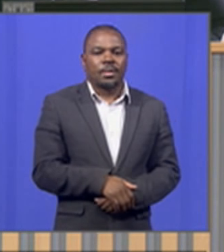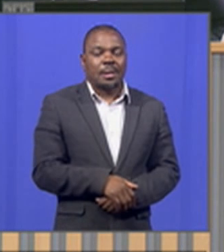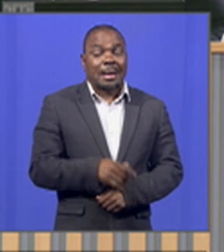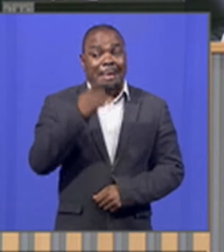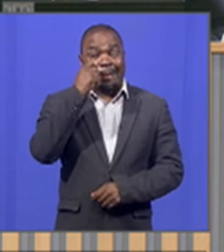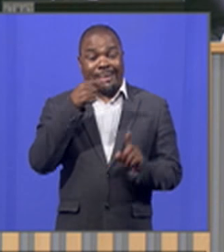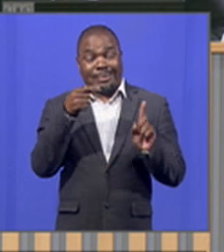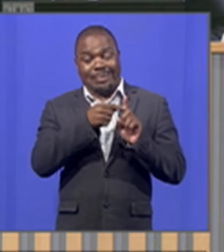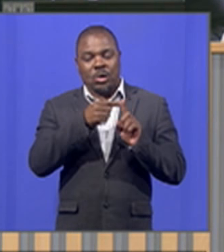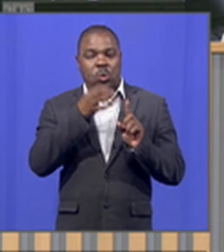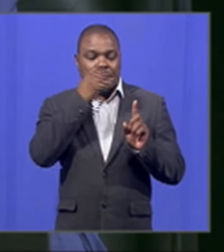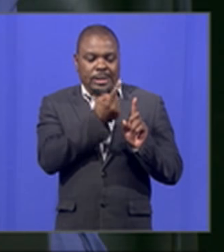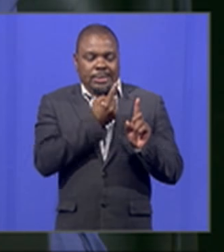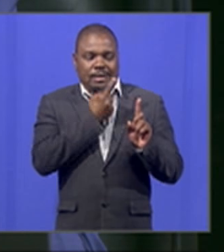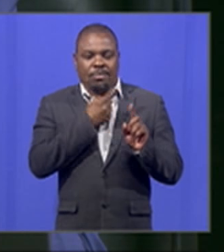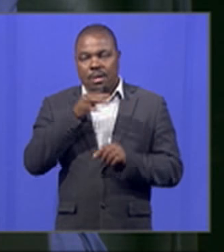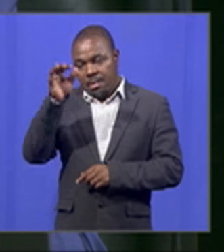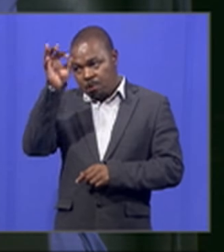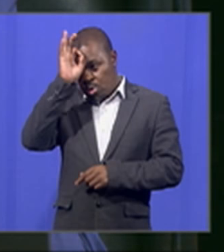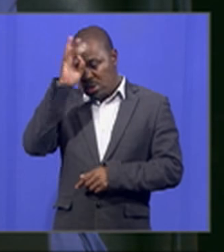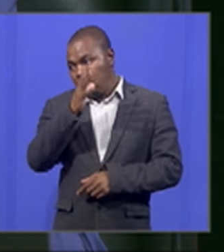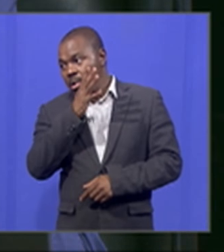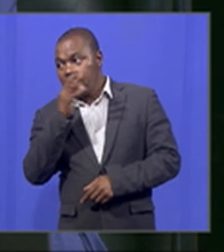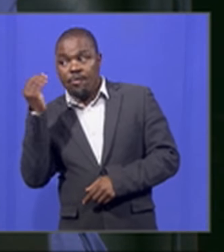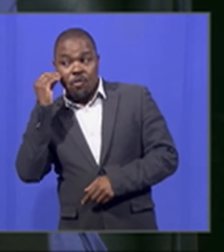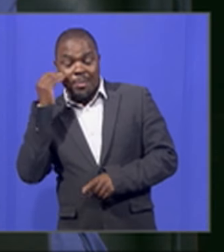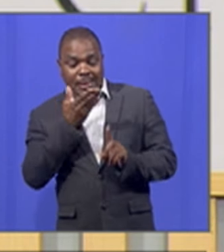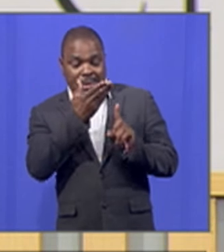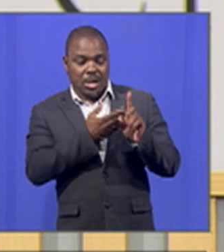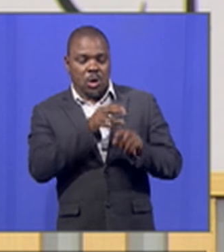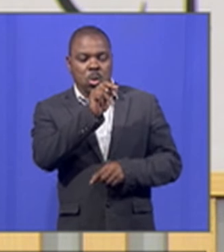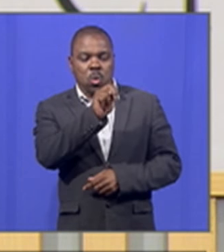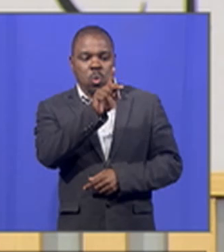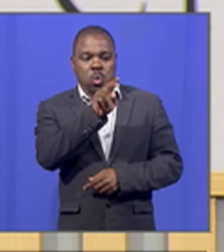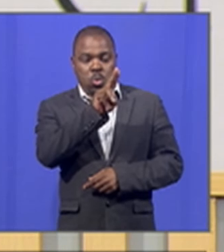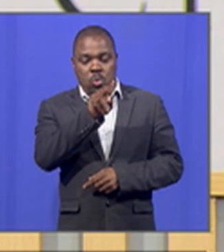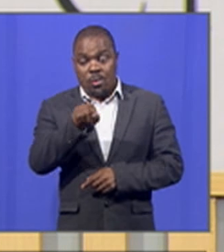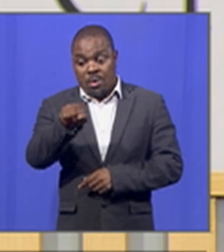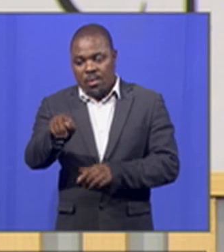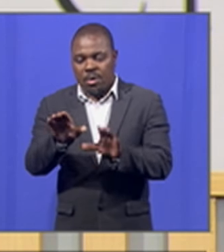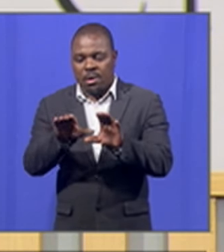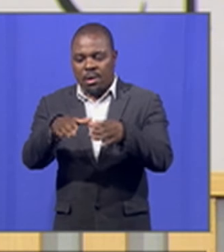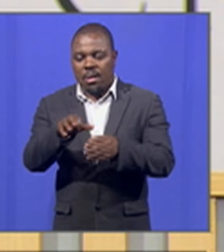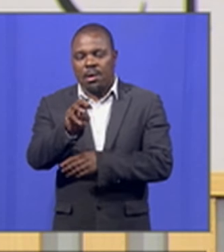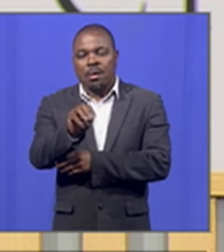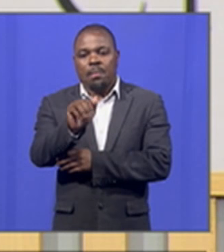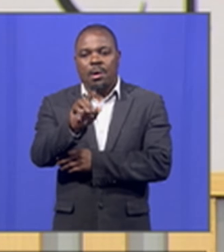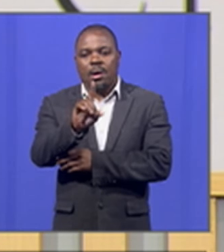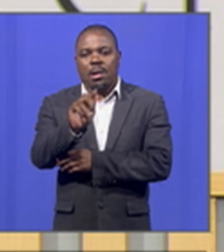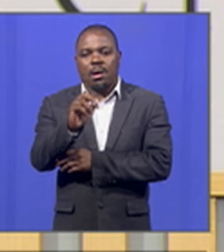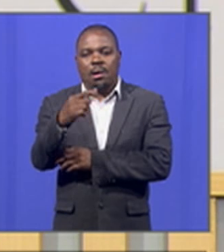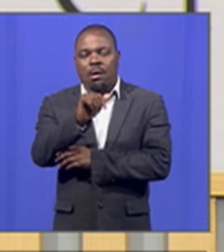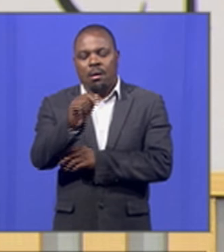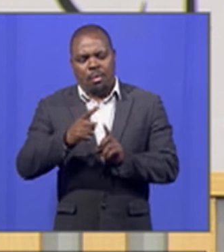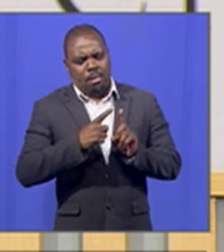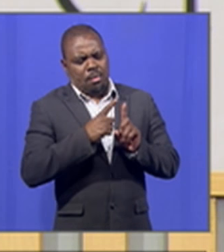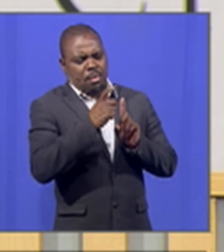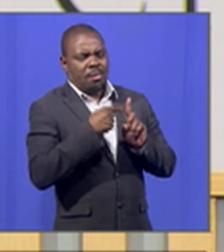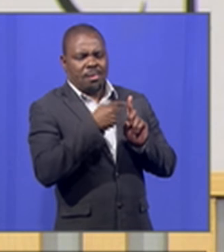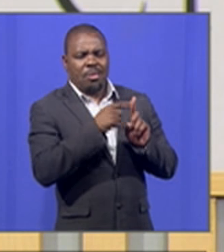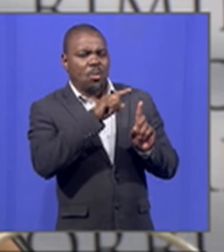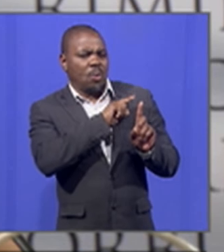Monna yo a ipitšwago gore ke yena tshebi ya maphodisa Tumelonku o hlwele a gadikwa ka dipotšišo komisheneng ya Madlanga malebana